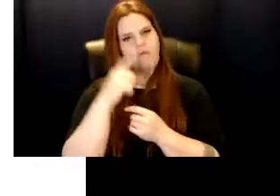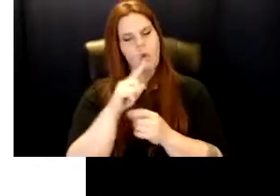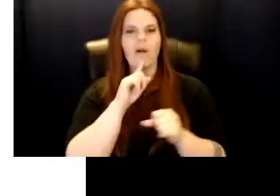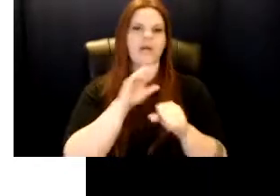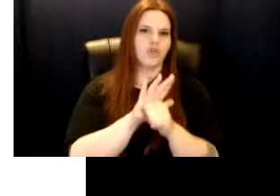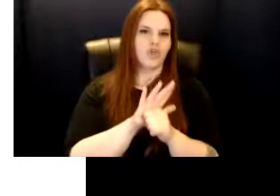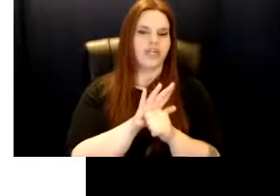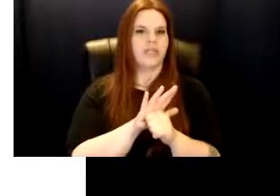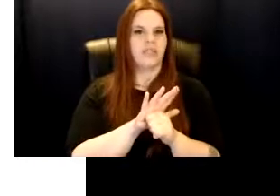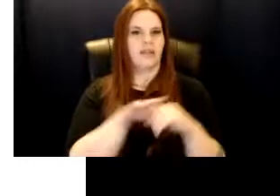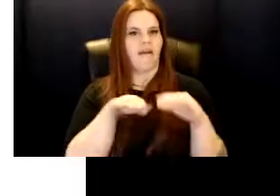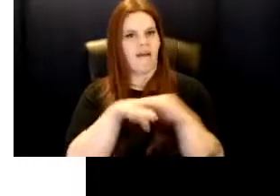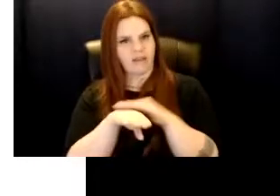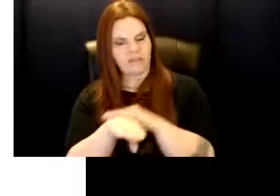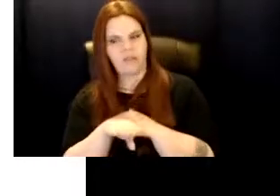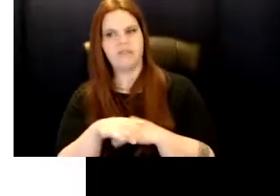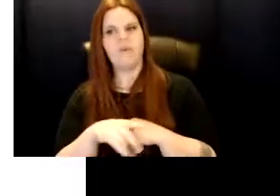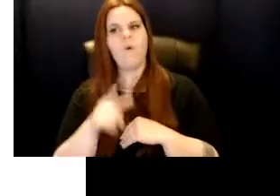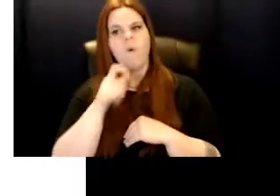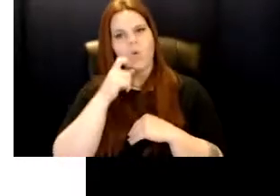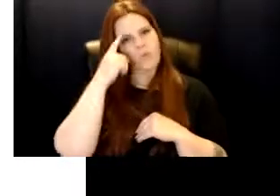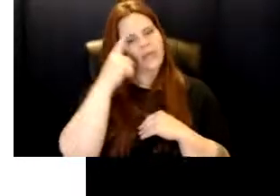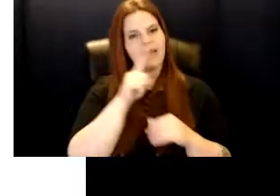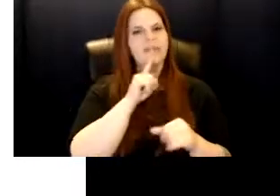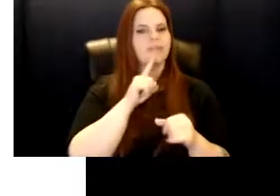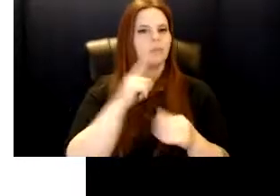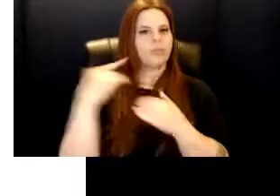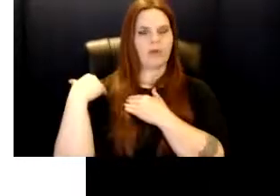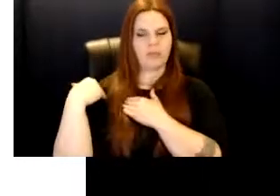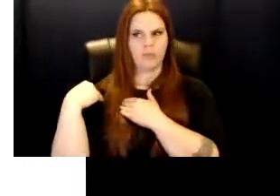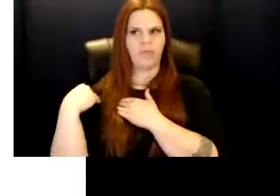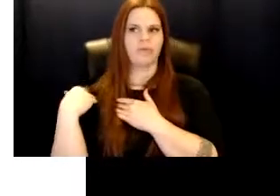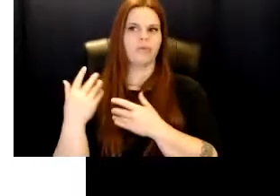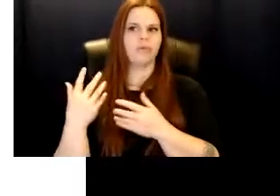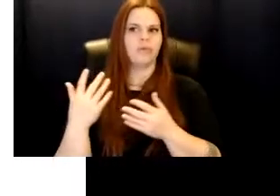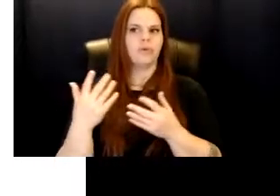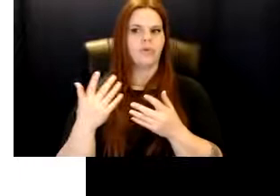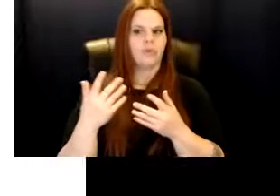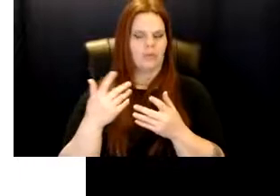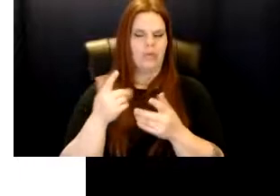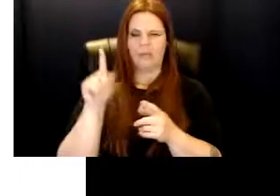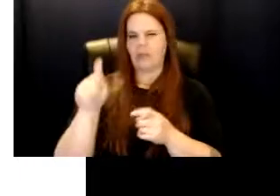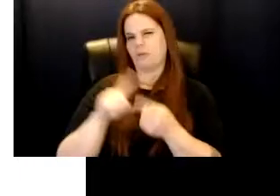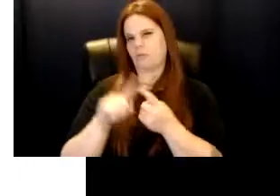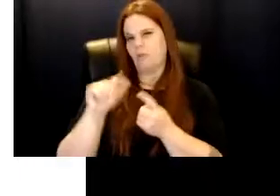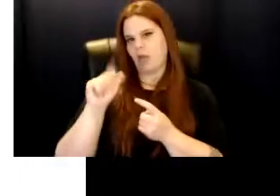assuring access? Who do you think is responsible? And this was asked of the ADA